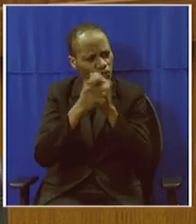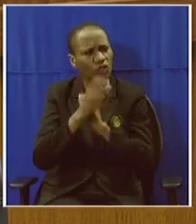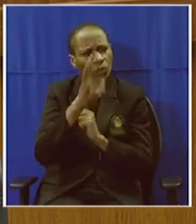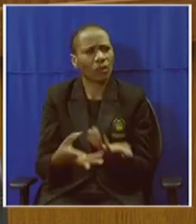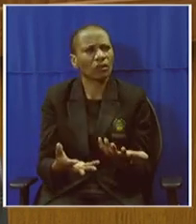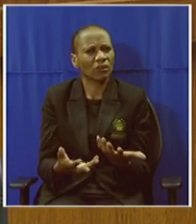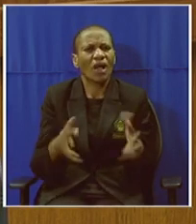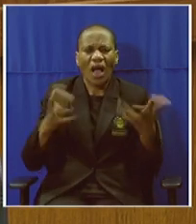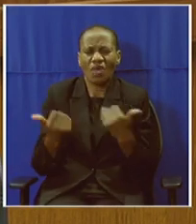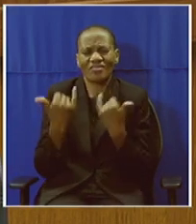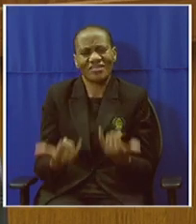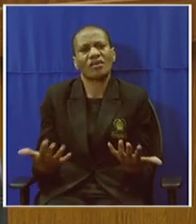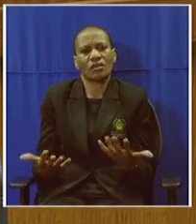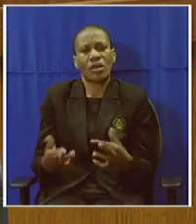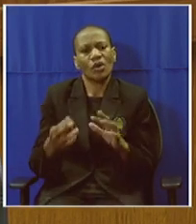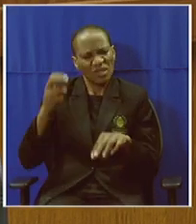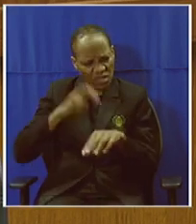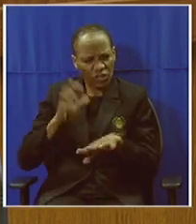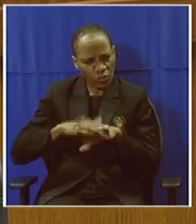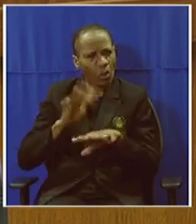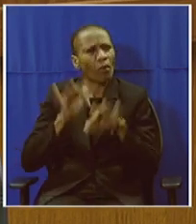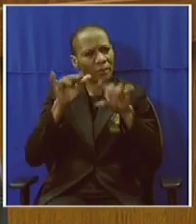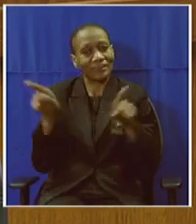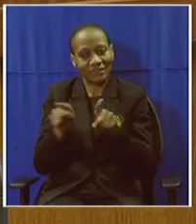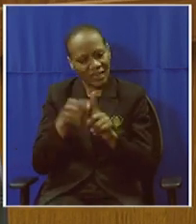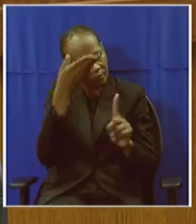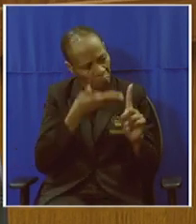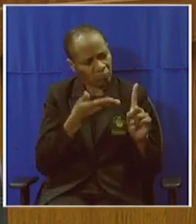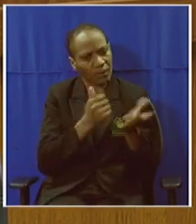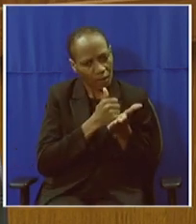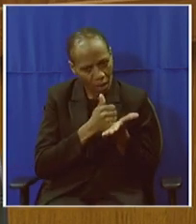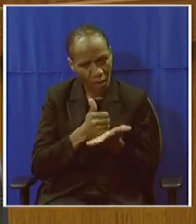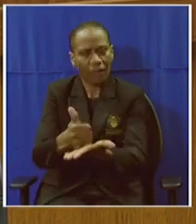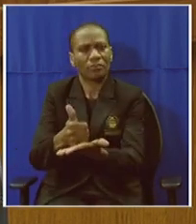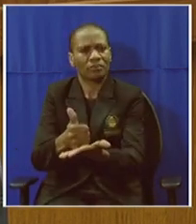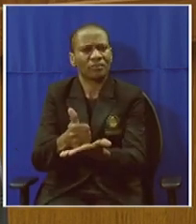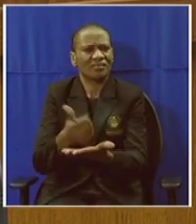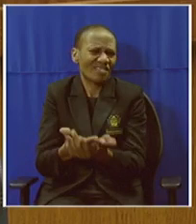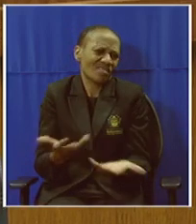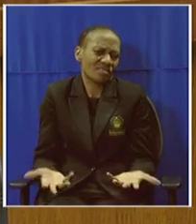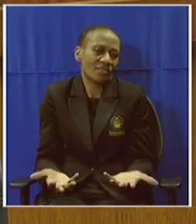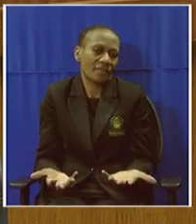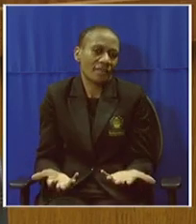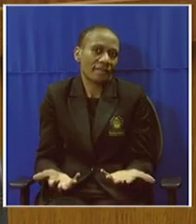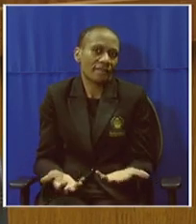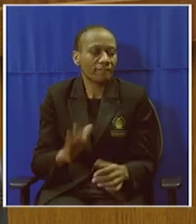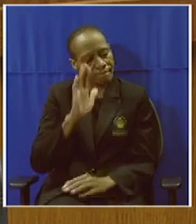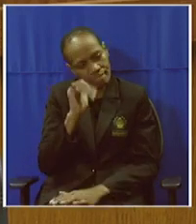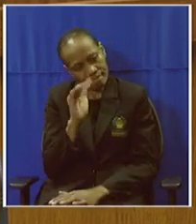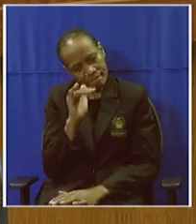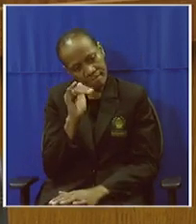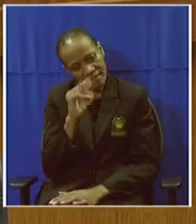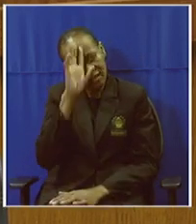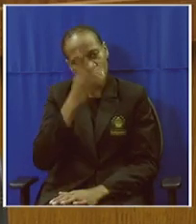of African people, and youthful leadership of your caliber would have helped in that regard. Farewell, daughter of the